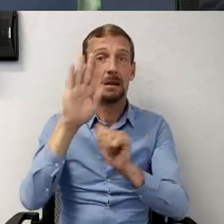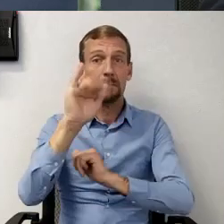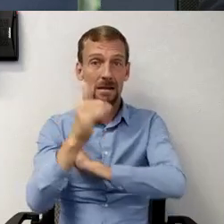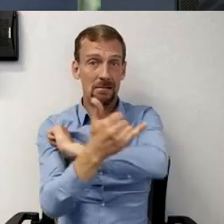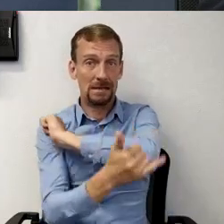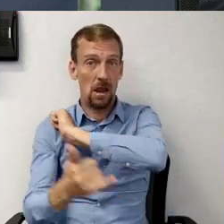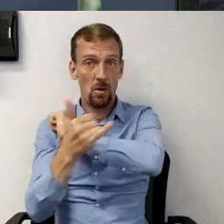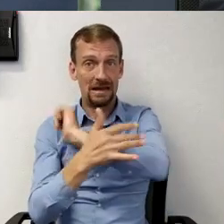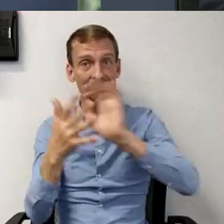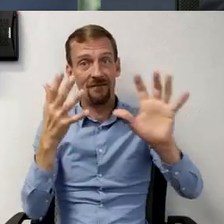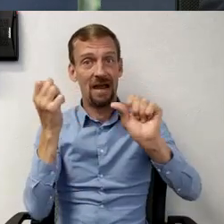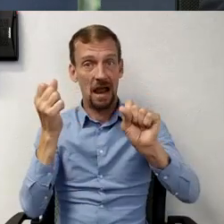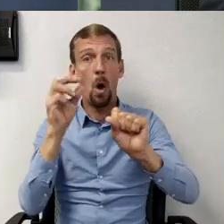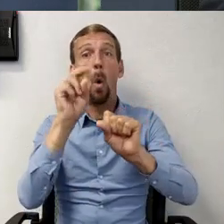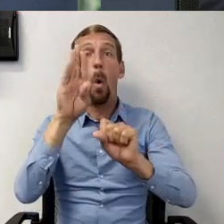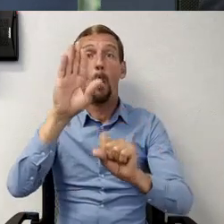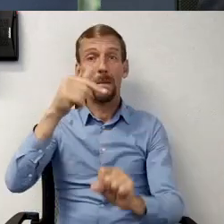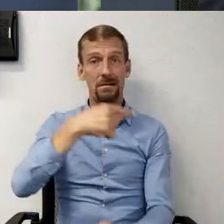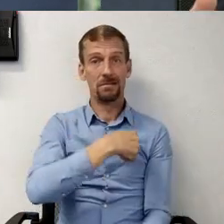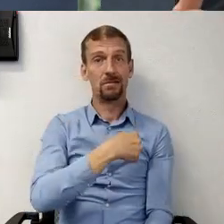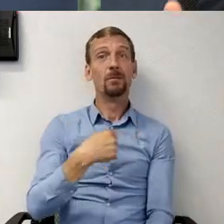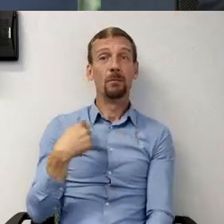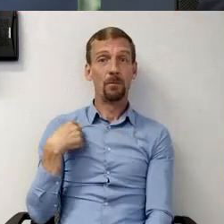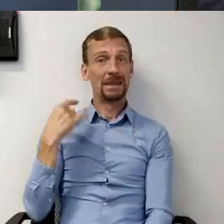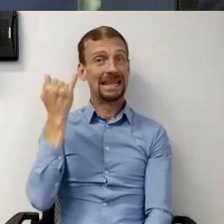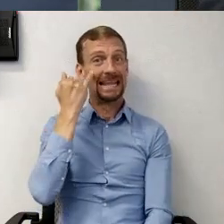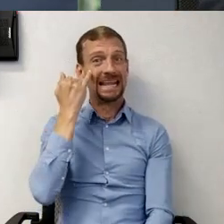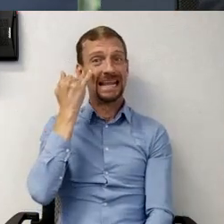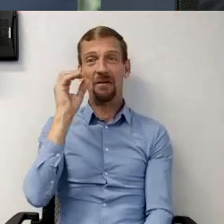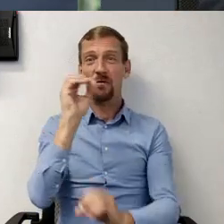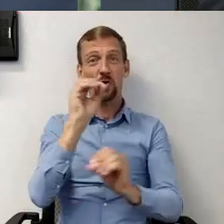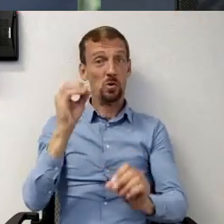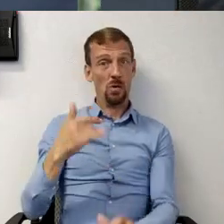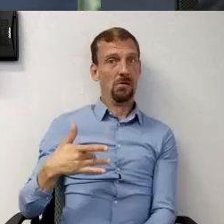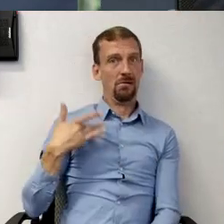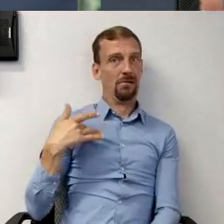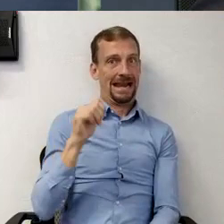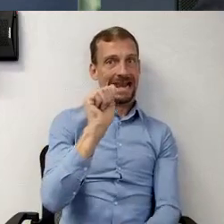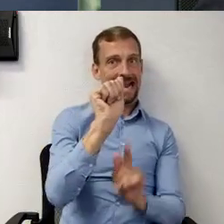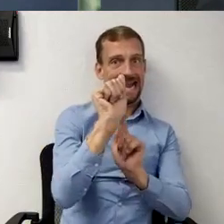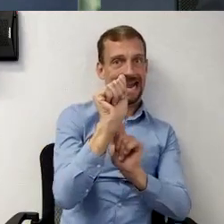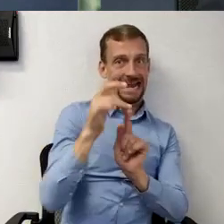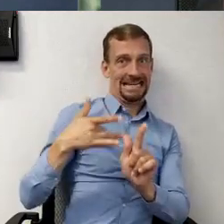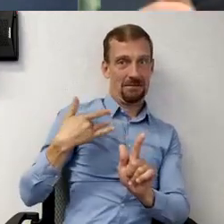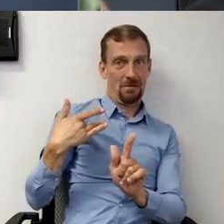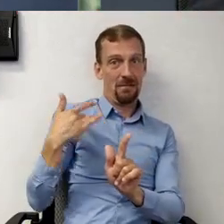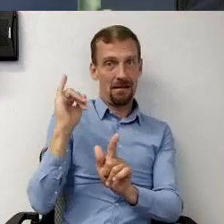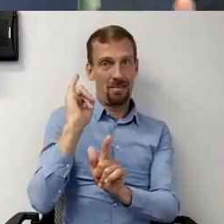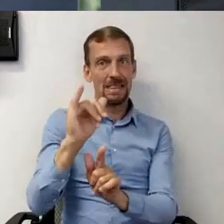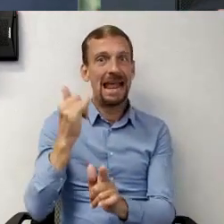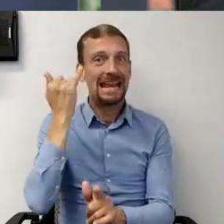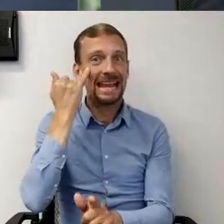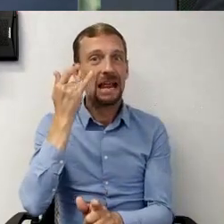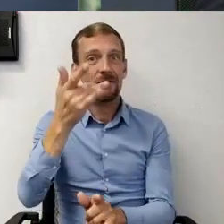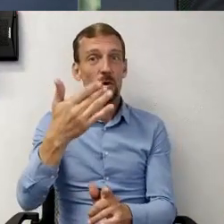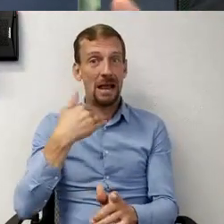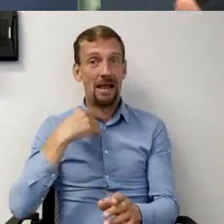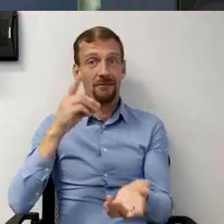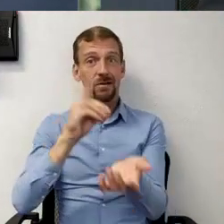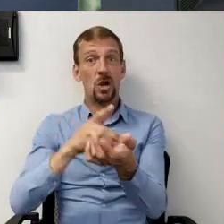by the county or tested by us. If you're asymptomatic, but you end up with an